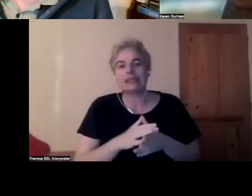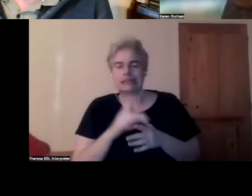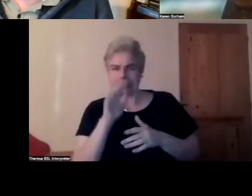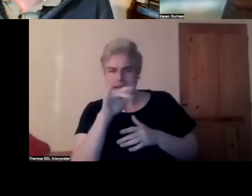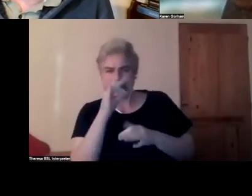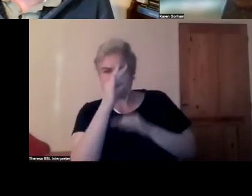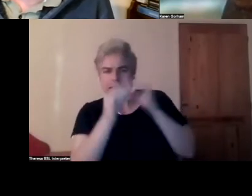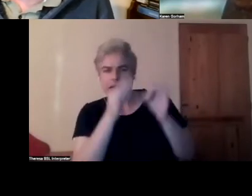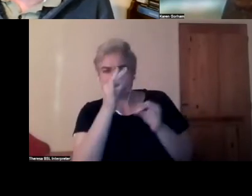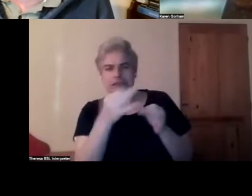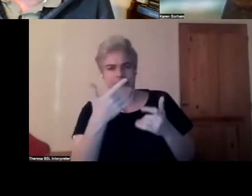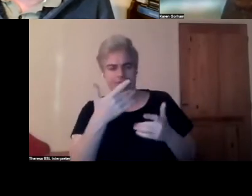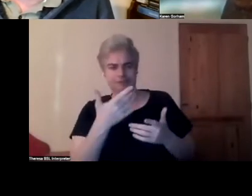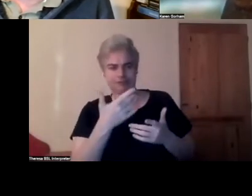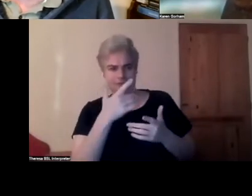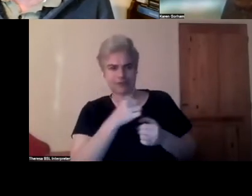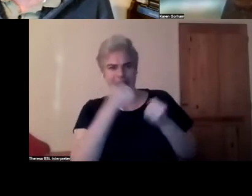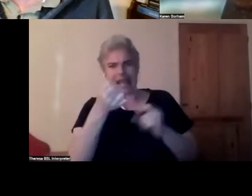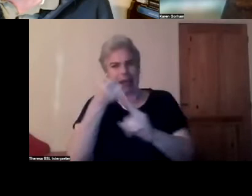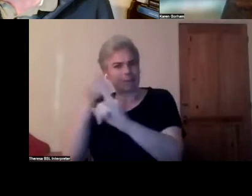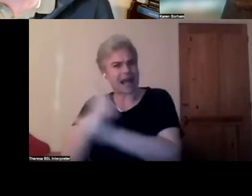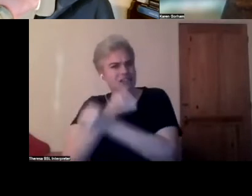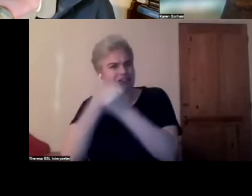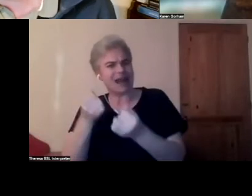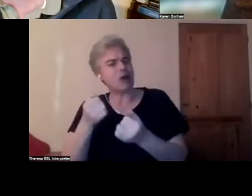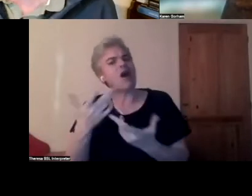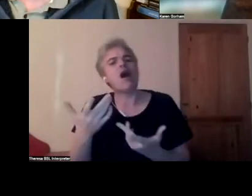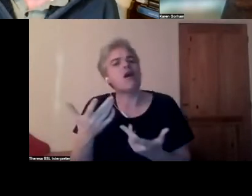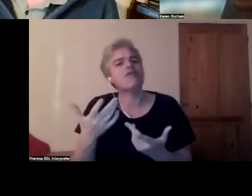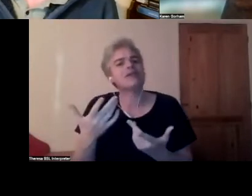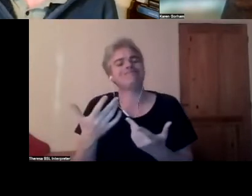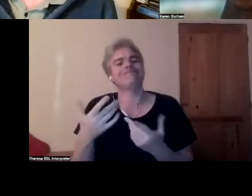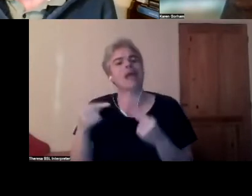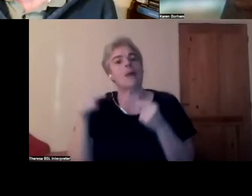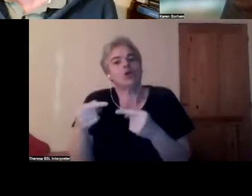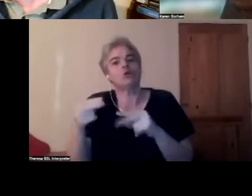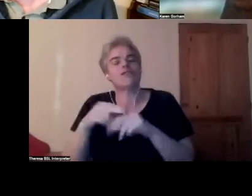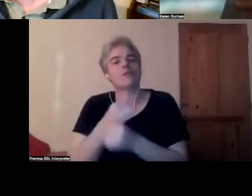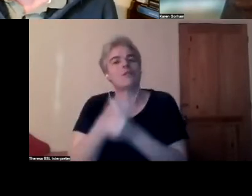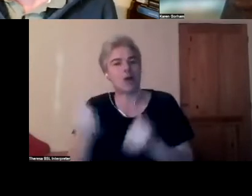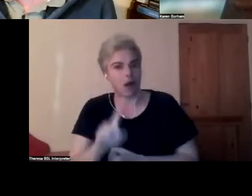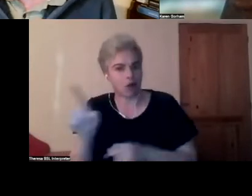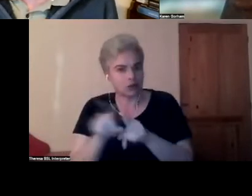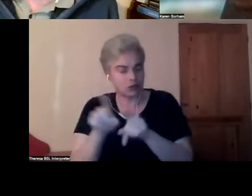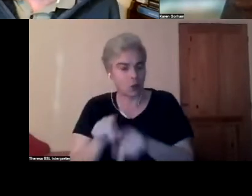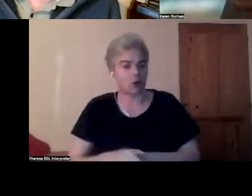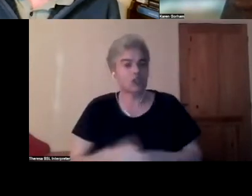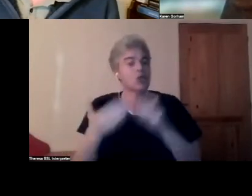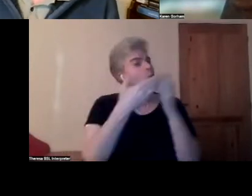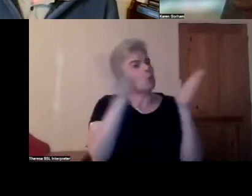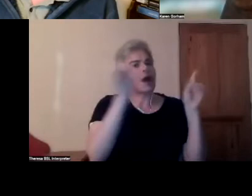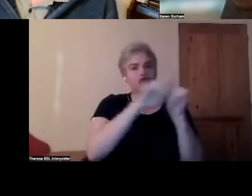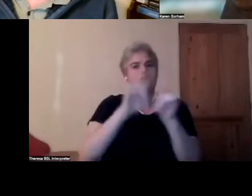about the nature and impact of the misuse and abuse of power. So quite a